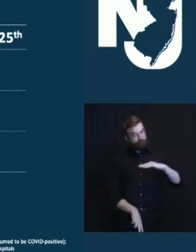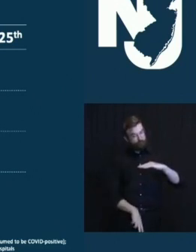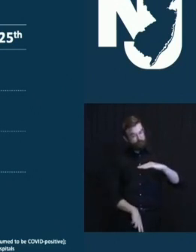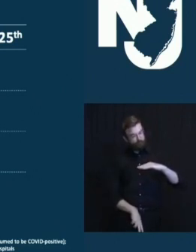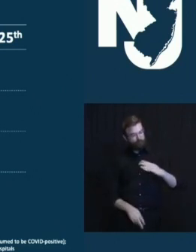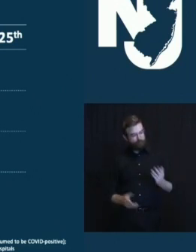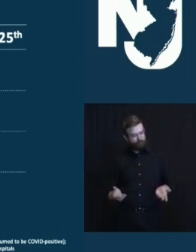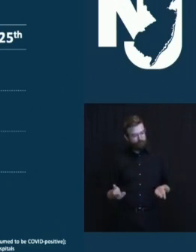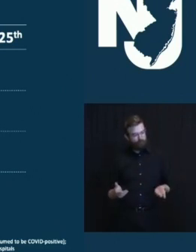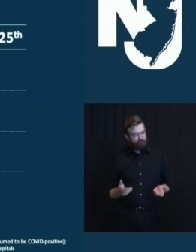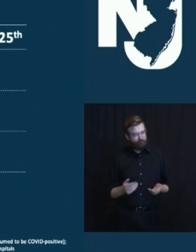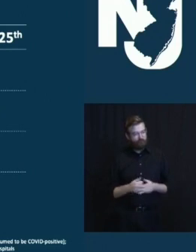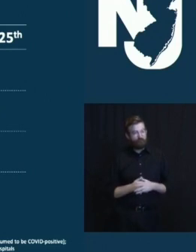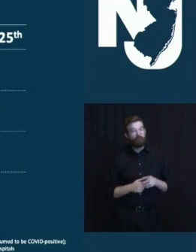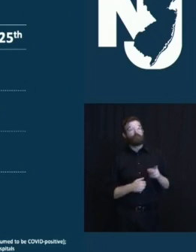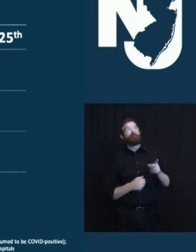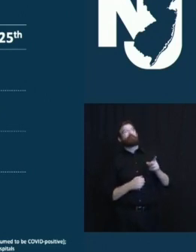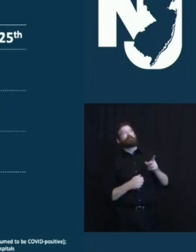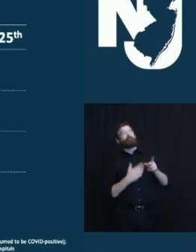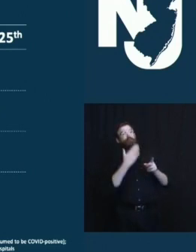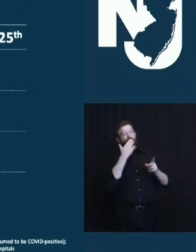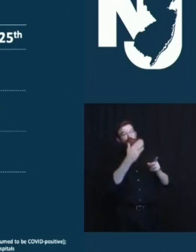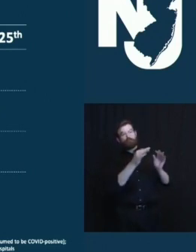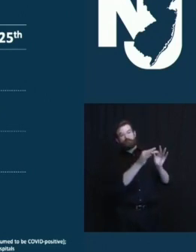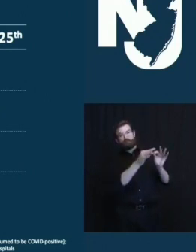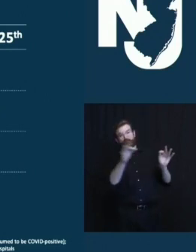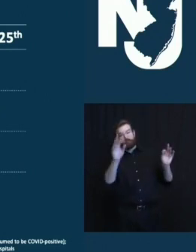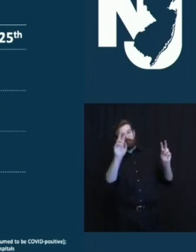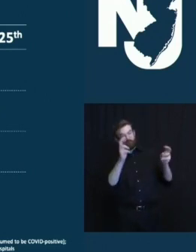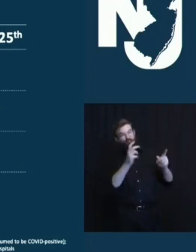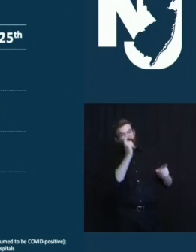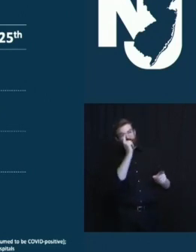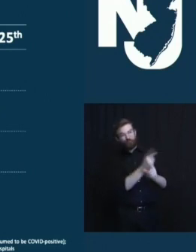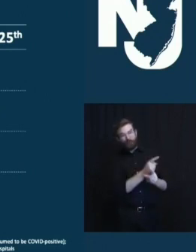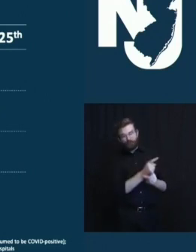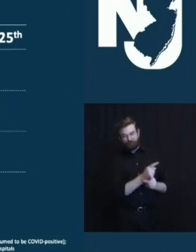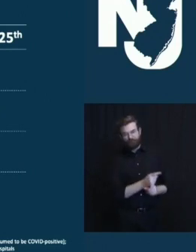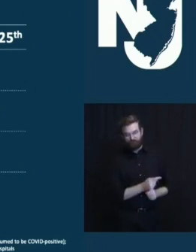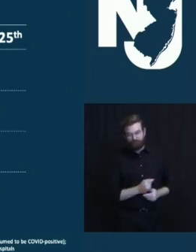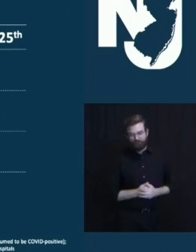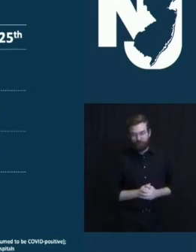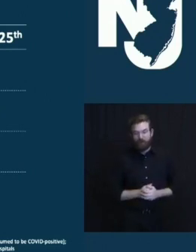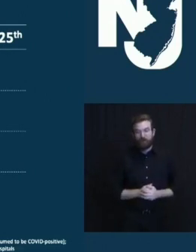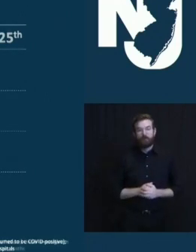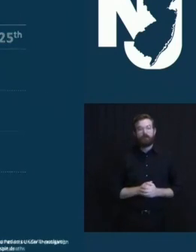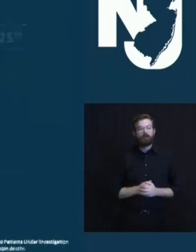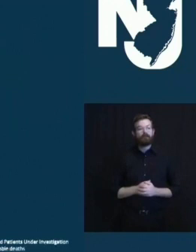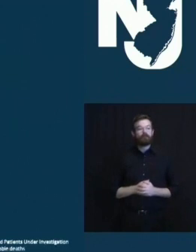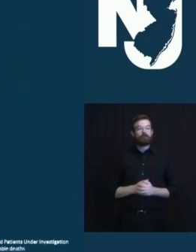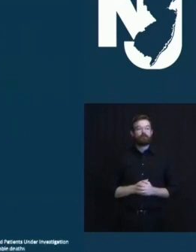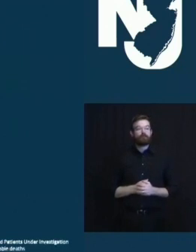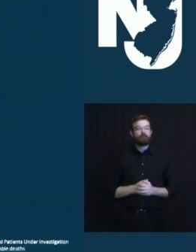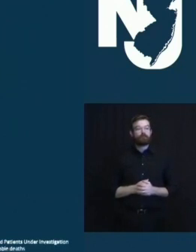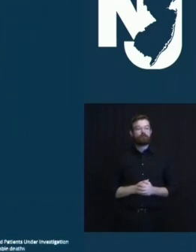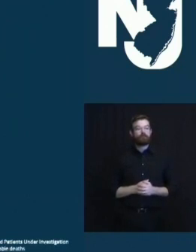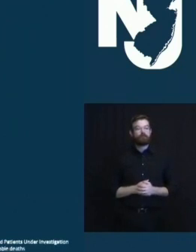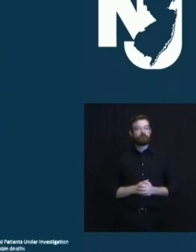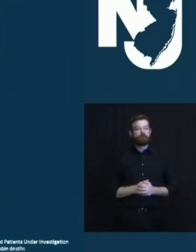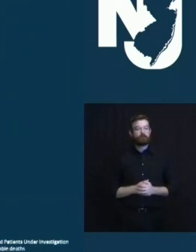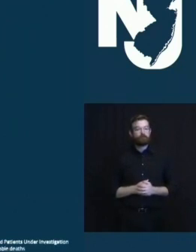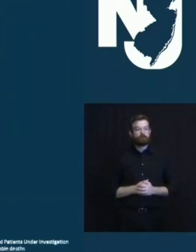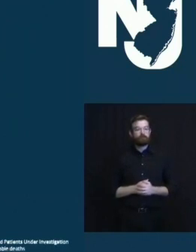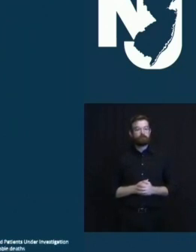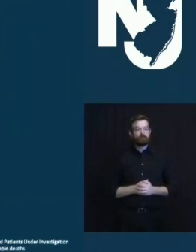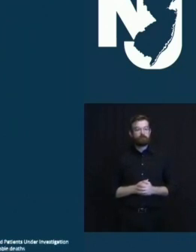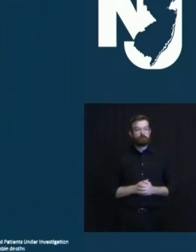Now, in comparison to our peer states, in fact, to all states, we are starting to see some better news. Our ranking for new